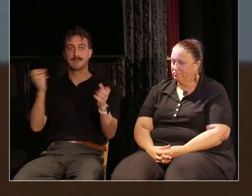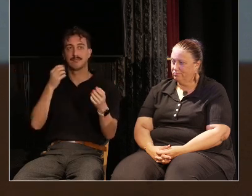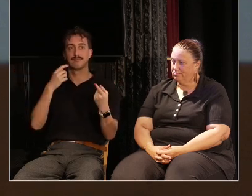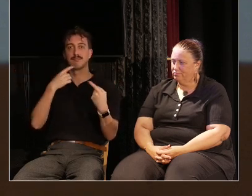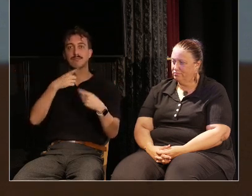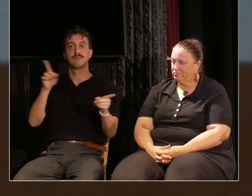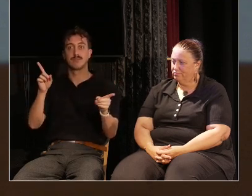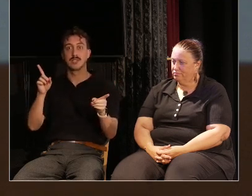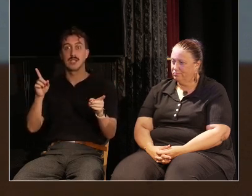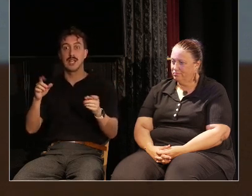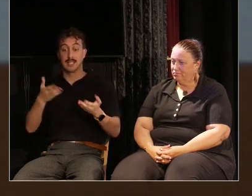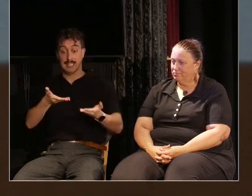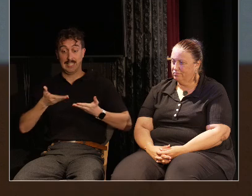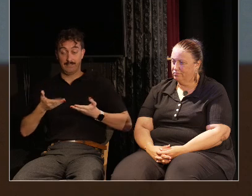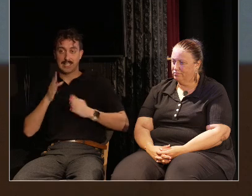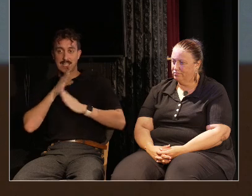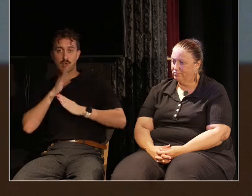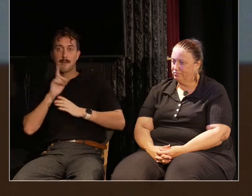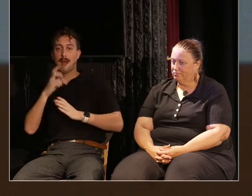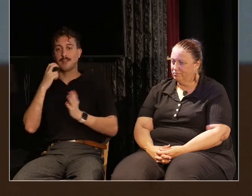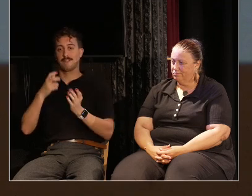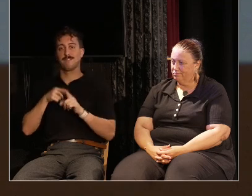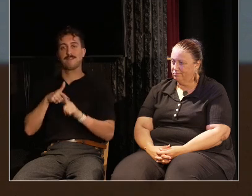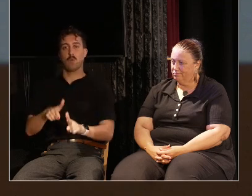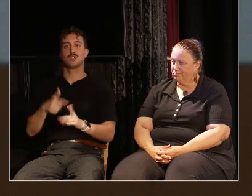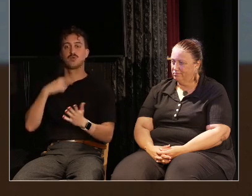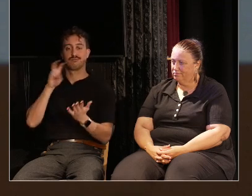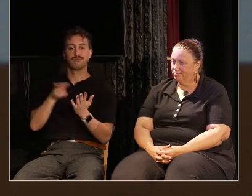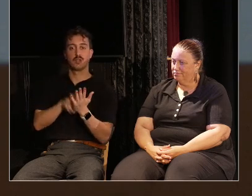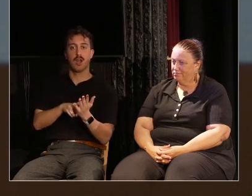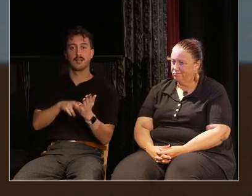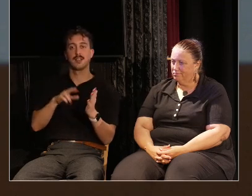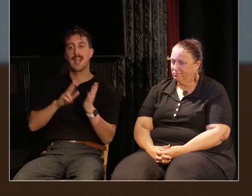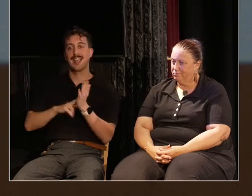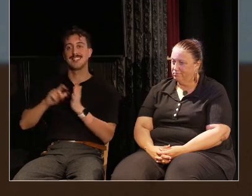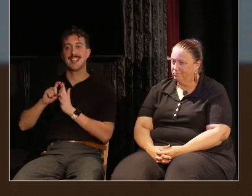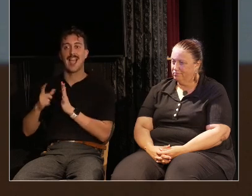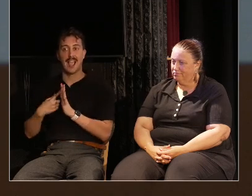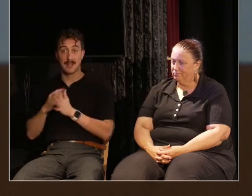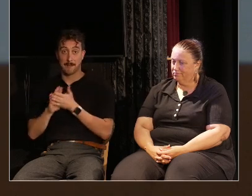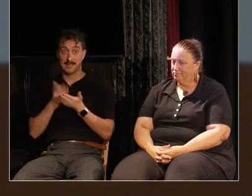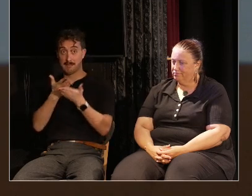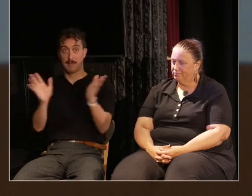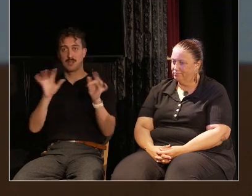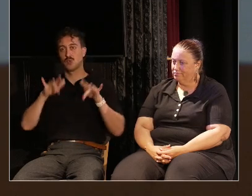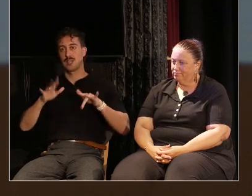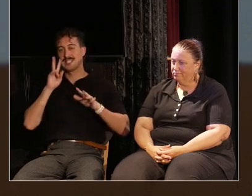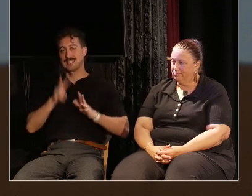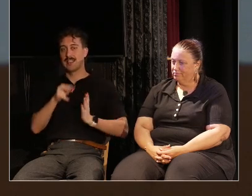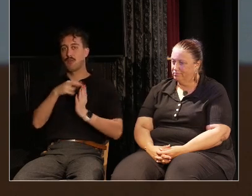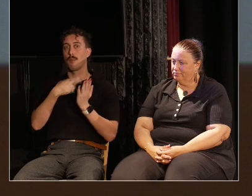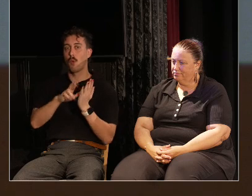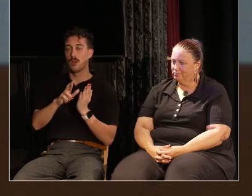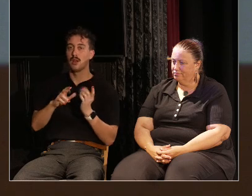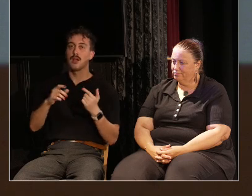forced to sign non-disclosure agreements, and so the public hasn't seen the Labor Party's bill. I'm only making this point because I know we're trying not to be political